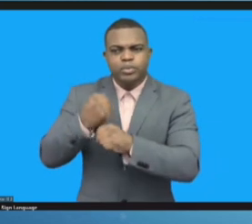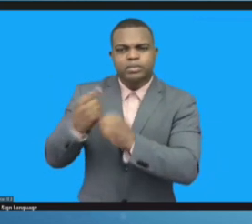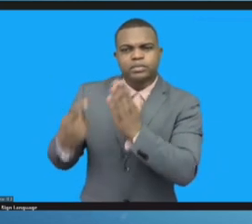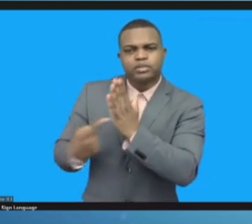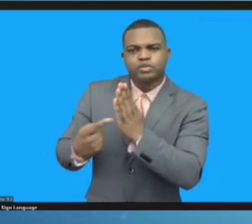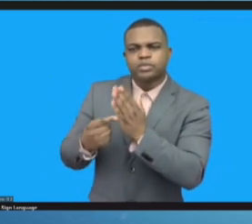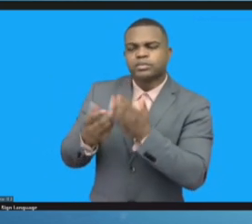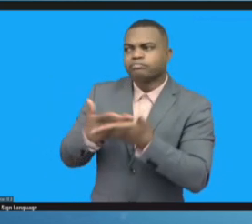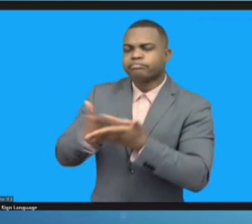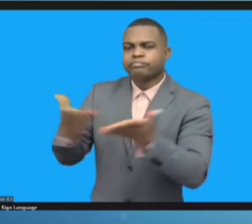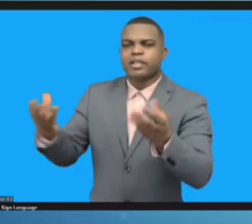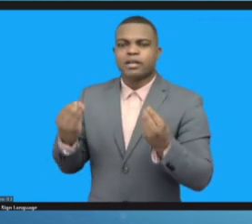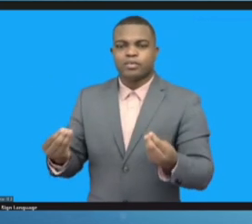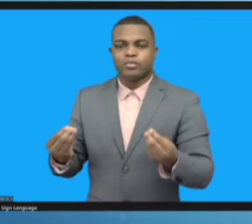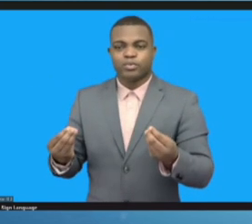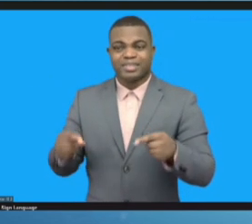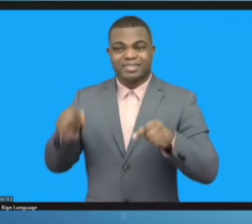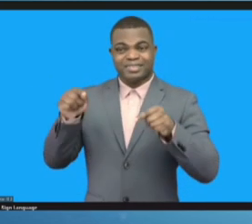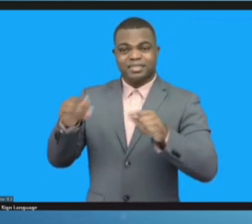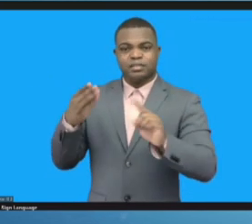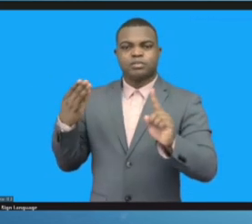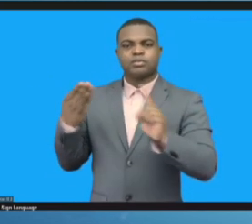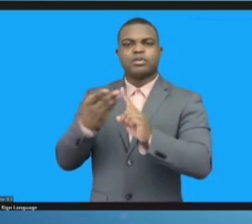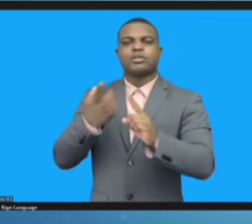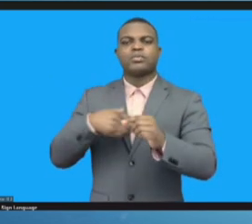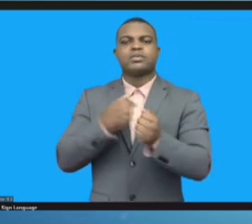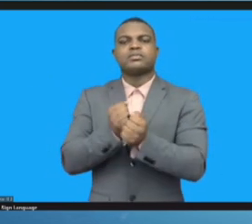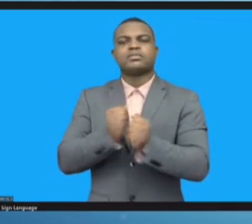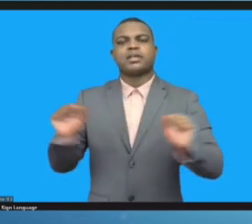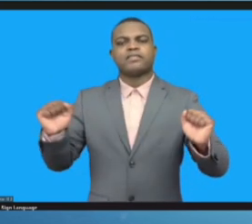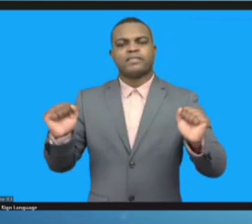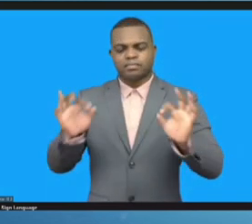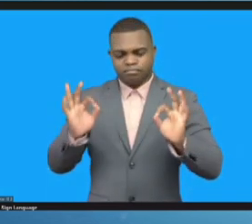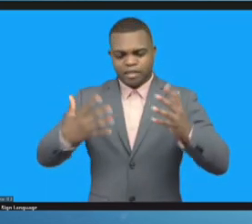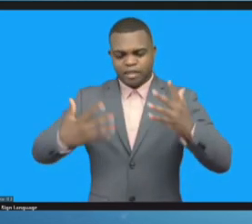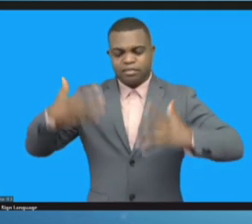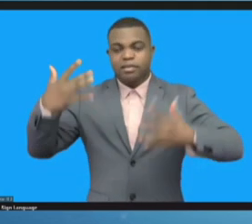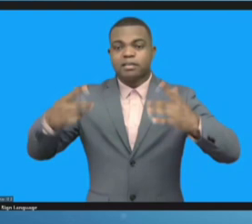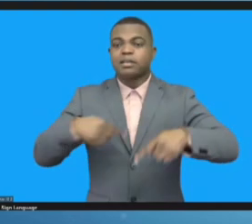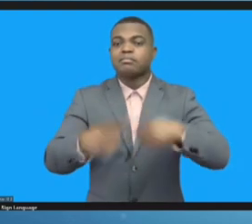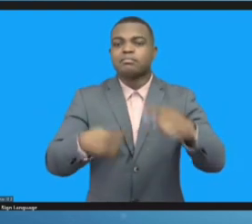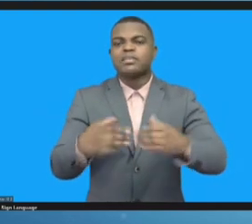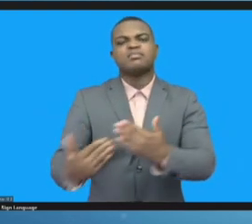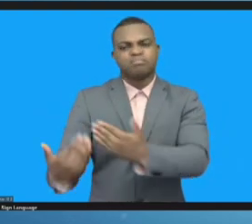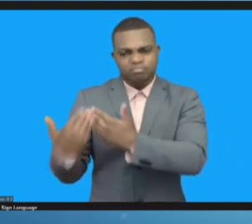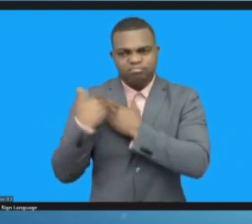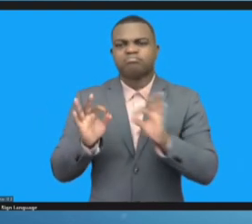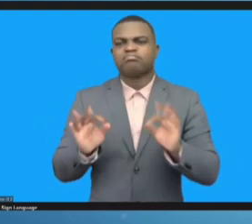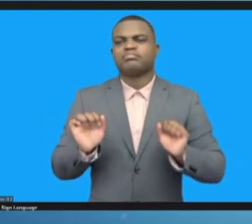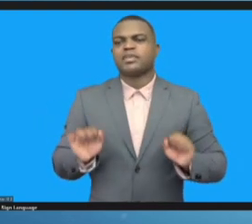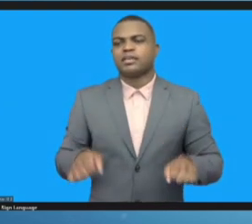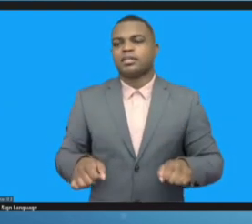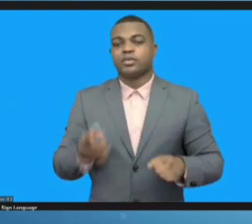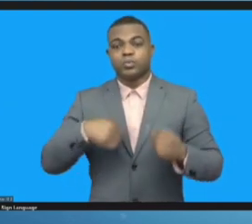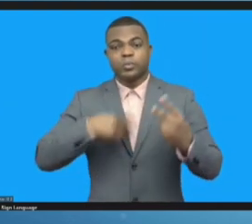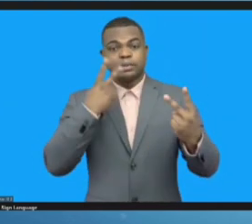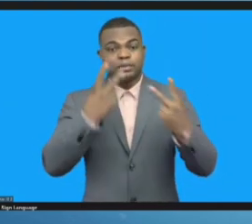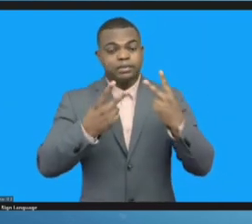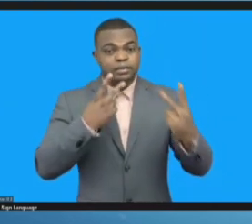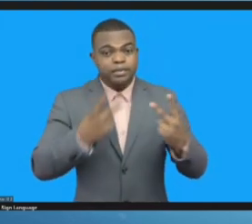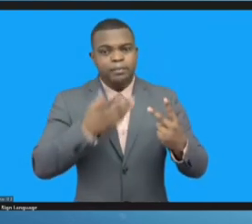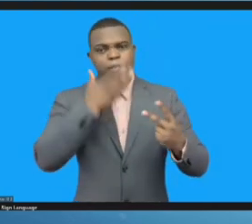and manipulate our perceptions, without our even realizing it. governments can exploit that data to control the behavior of their